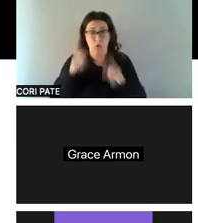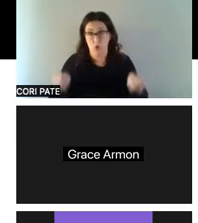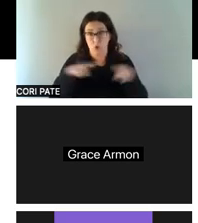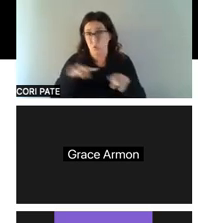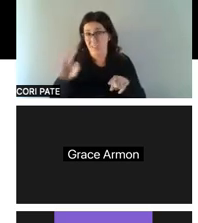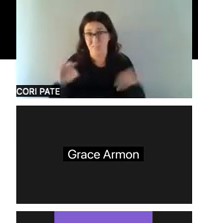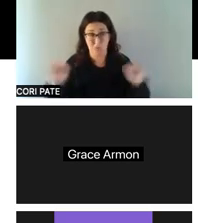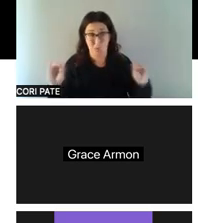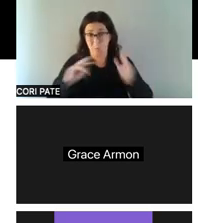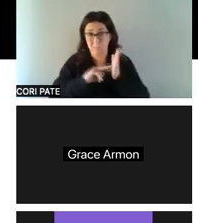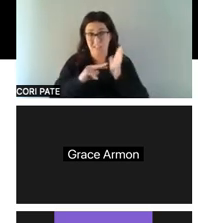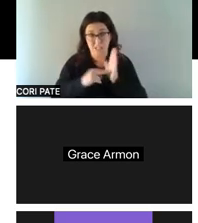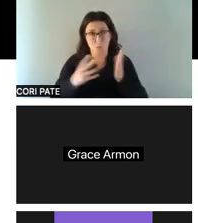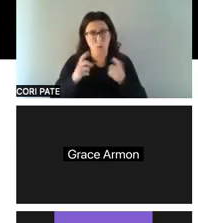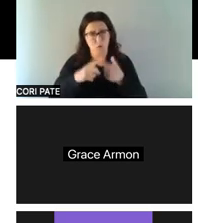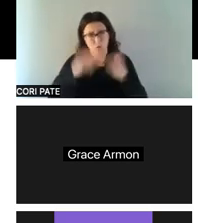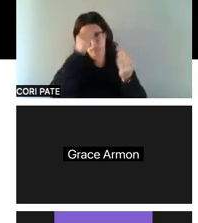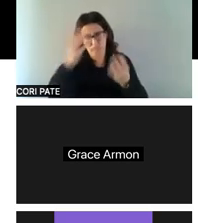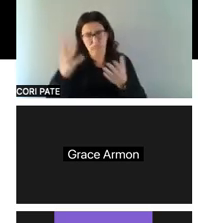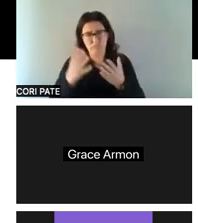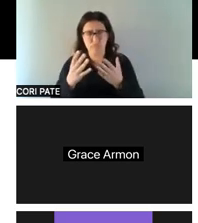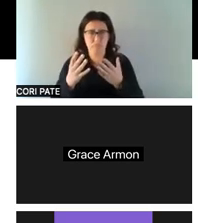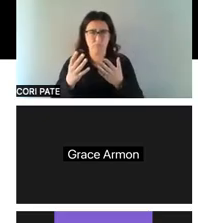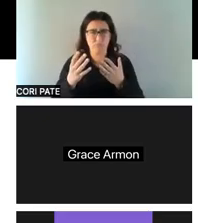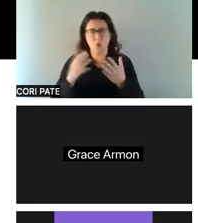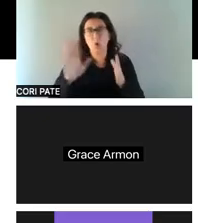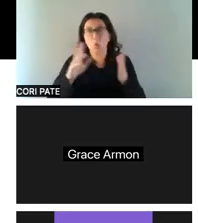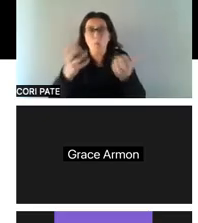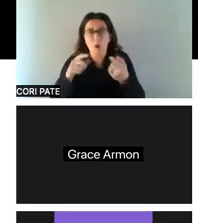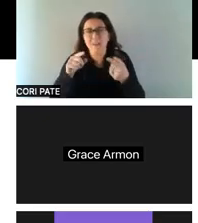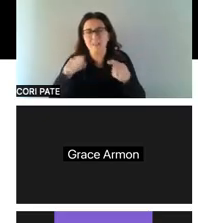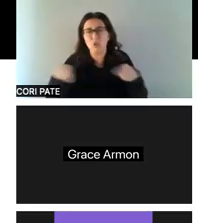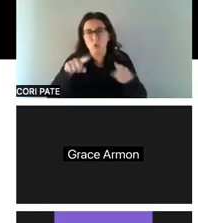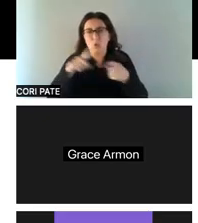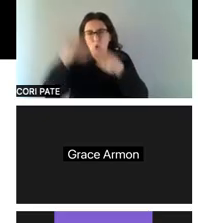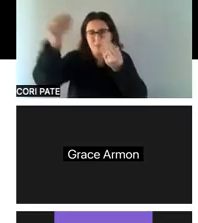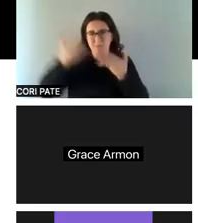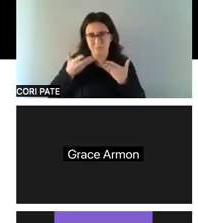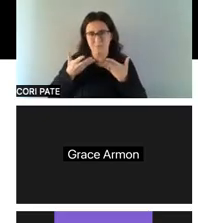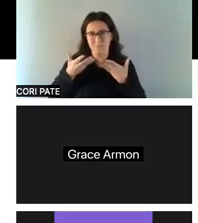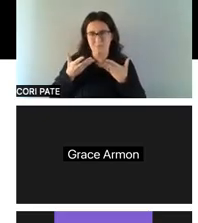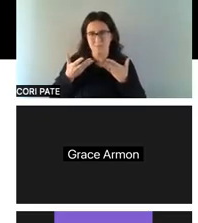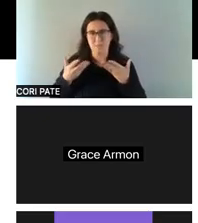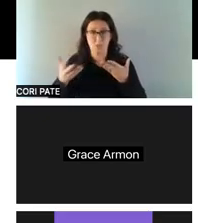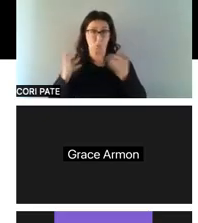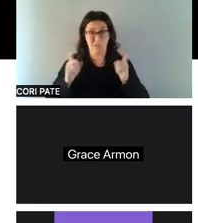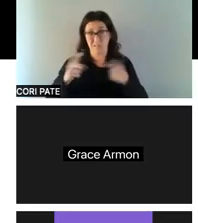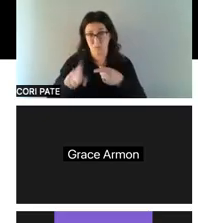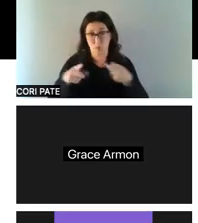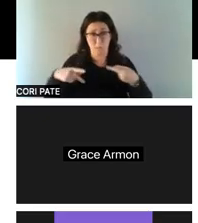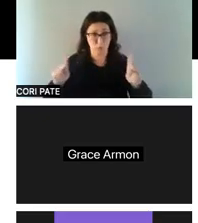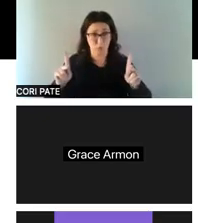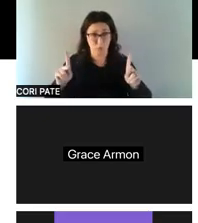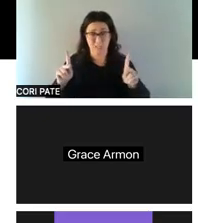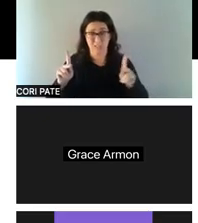meaningful, we want you to bring that up. We want you to tell us that. So we're going to give you an opportunity to sort of give us